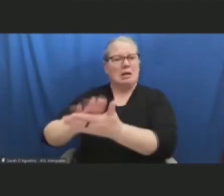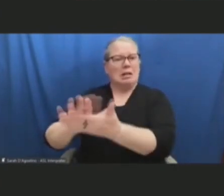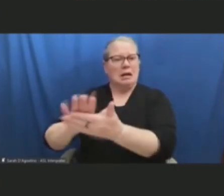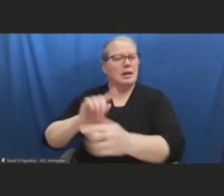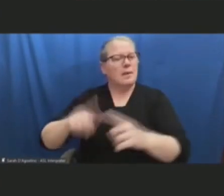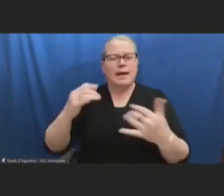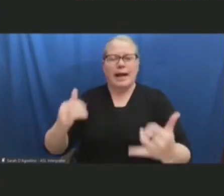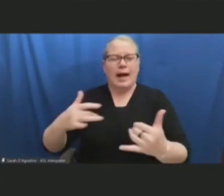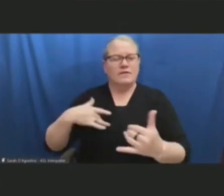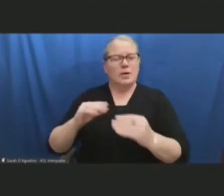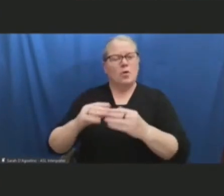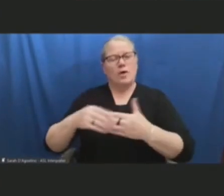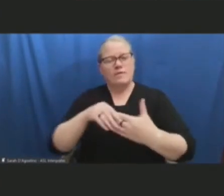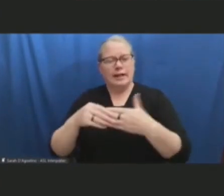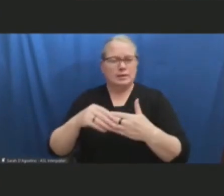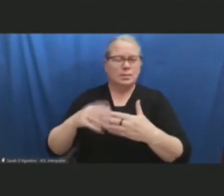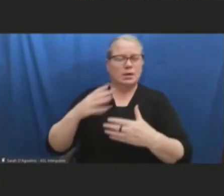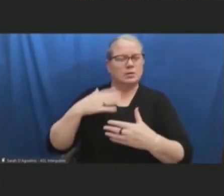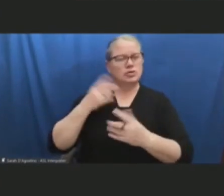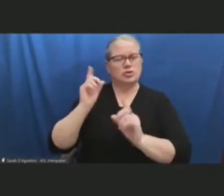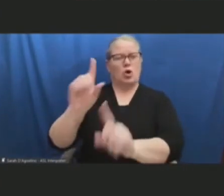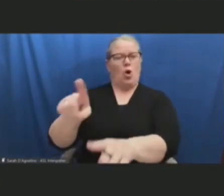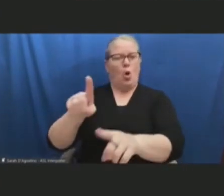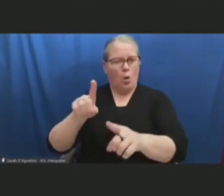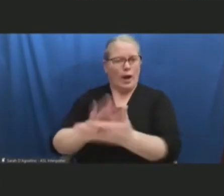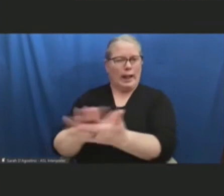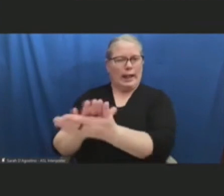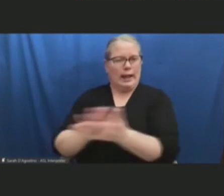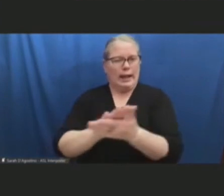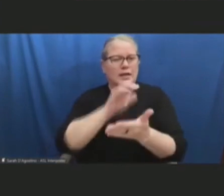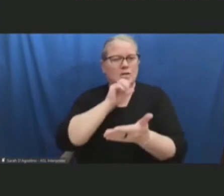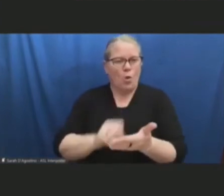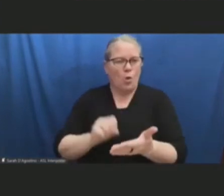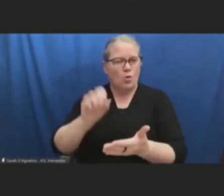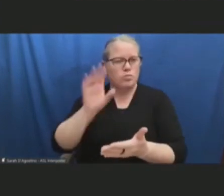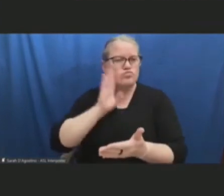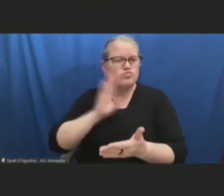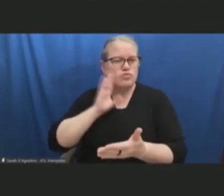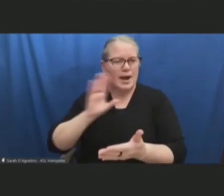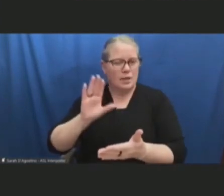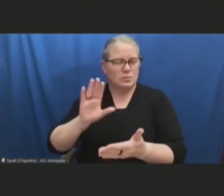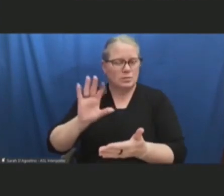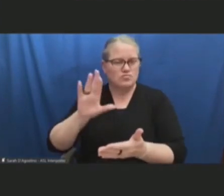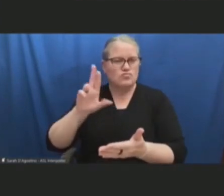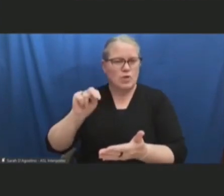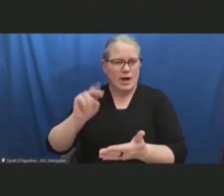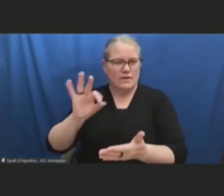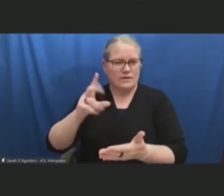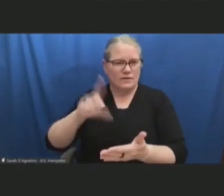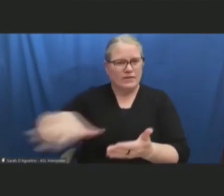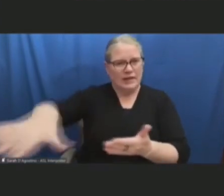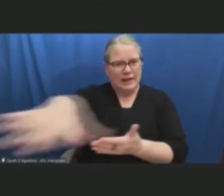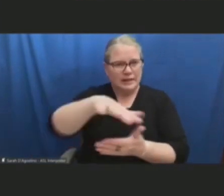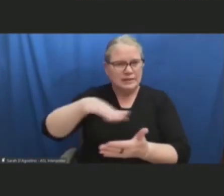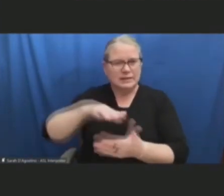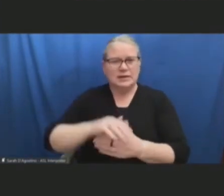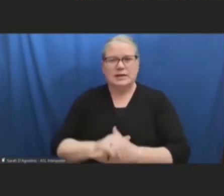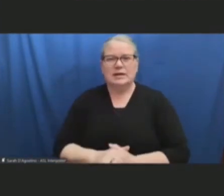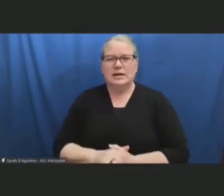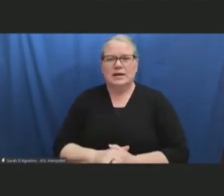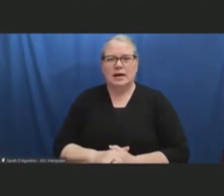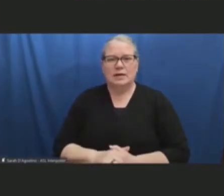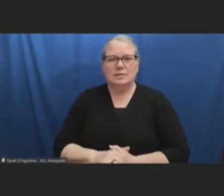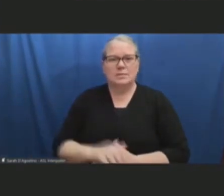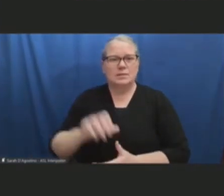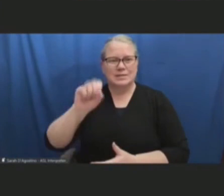in, cleaning up these old brownfields. Seaside is sitting there. It's decaying. It's been